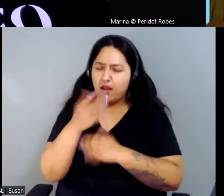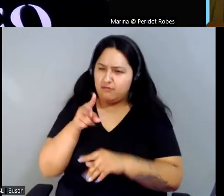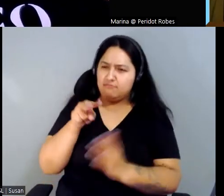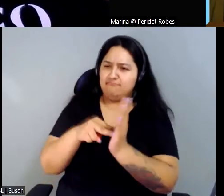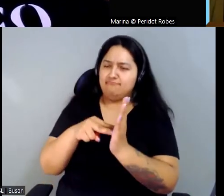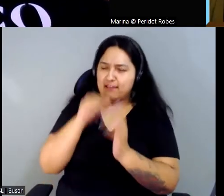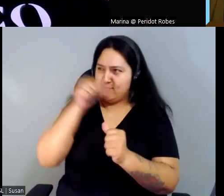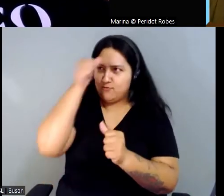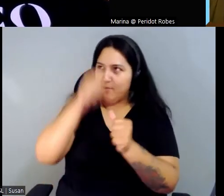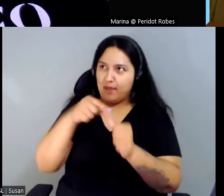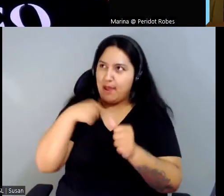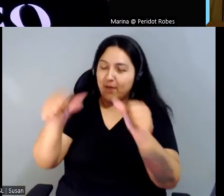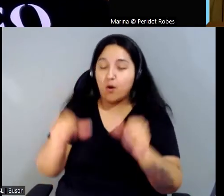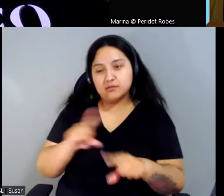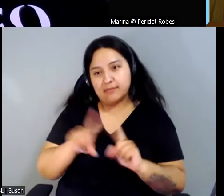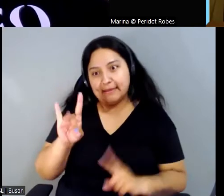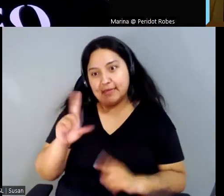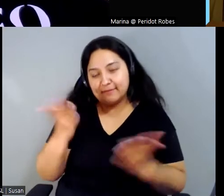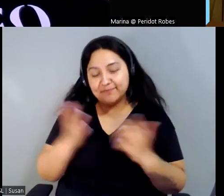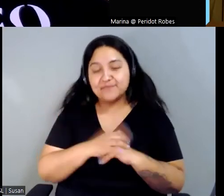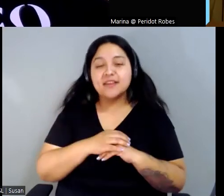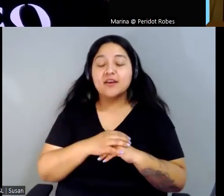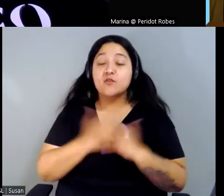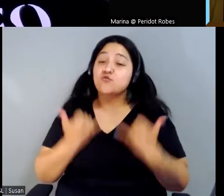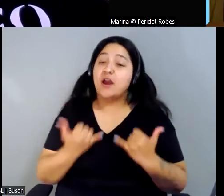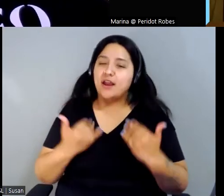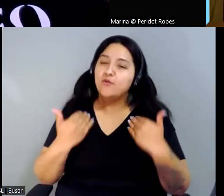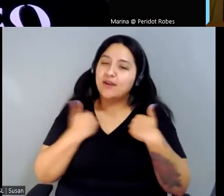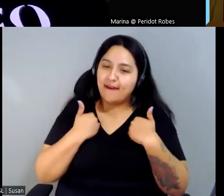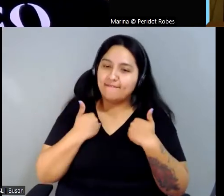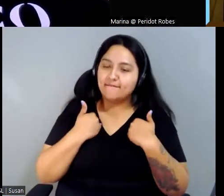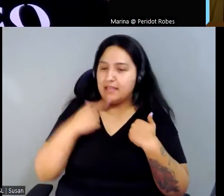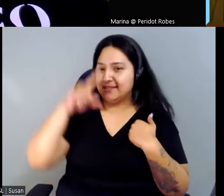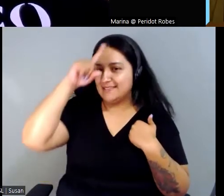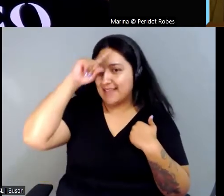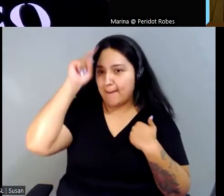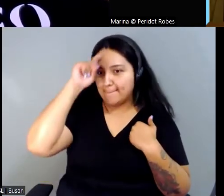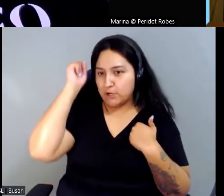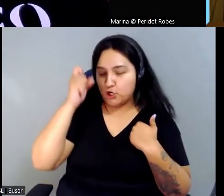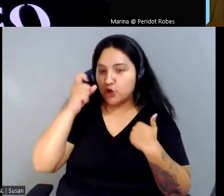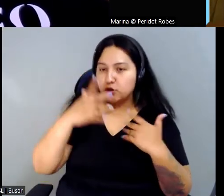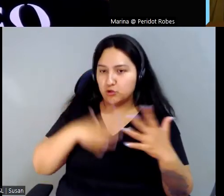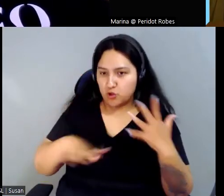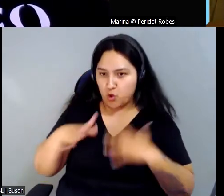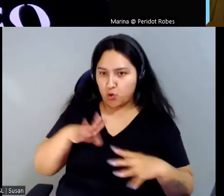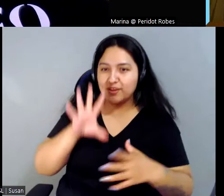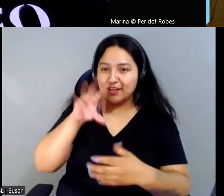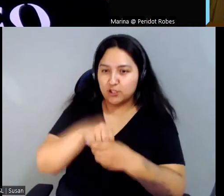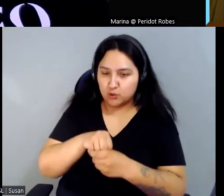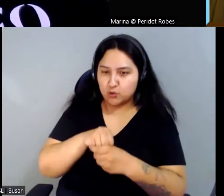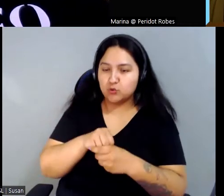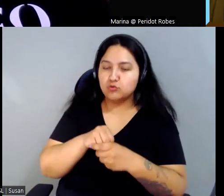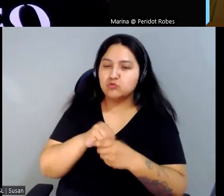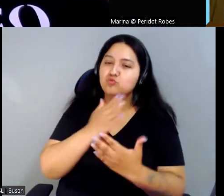yeah, for immediately, we have the Deep Summer collection coming out that's going to include a brand new lounger cut called